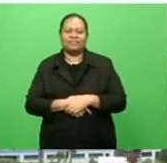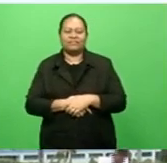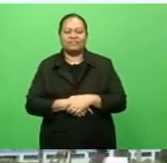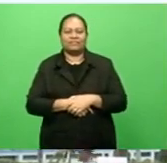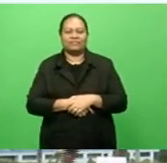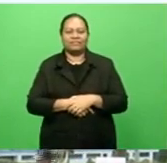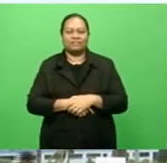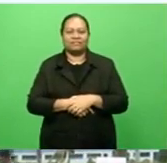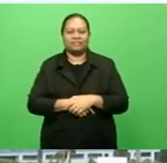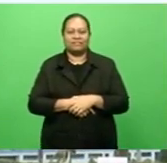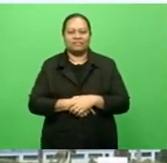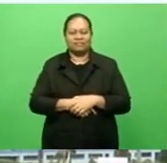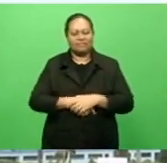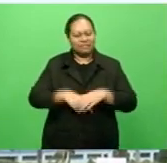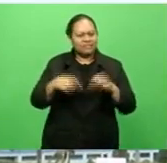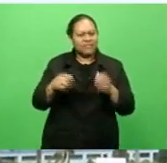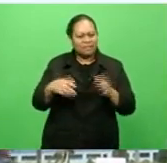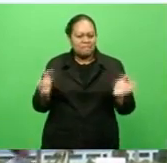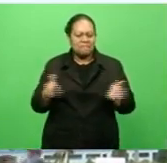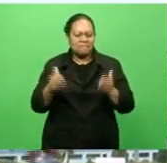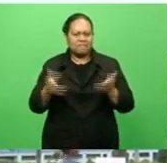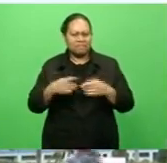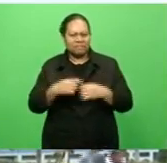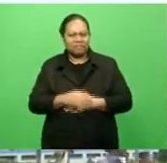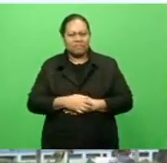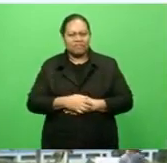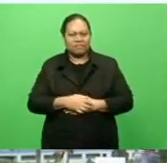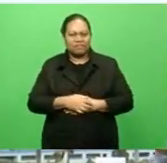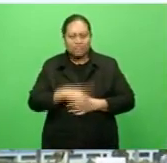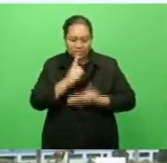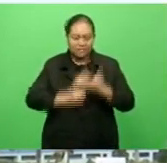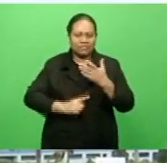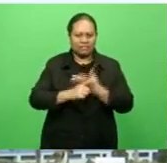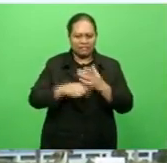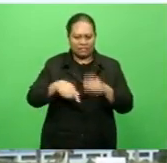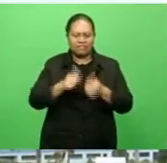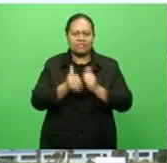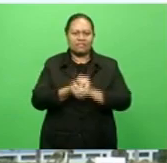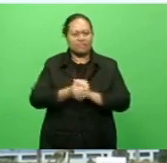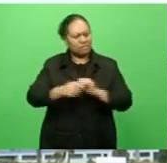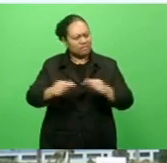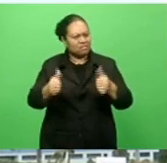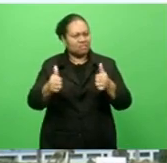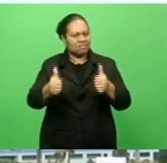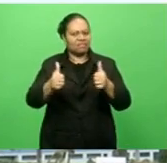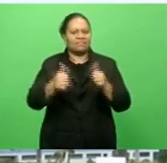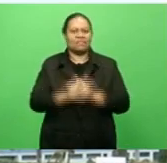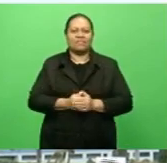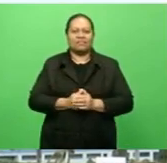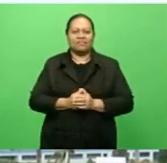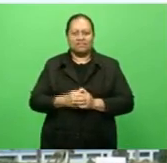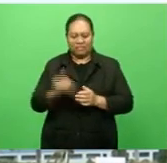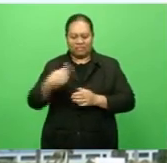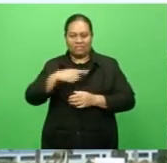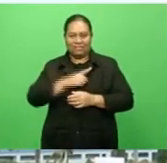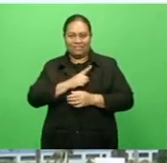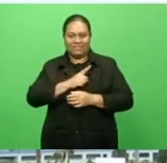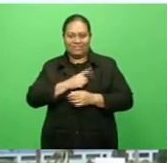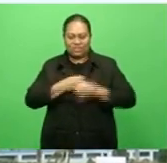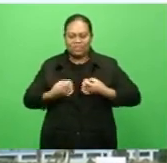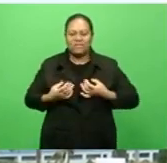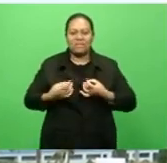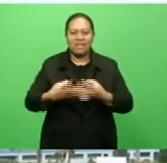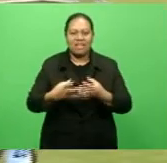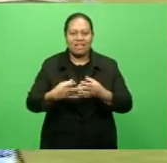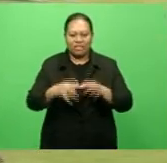the brave hearts. They gave their hearts out during this game. It was a good platform for us that preparing for the Battle